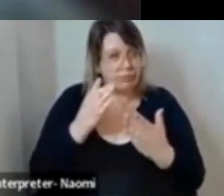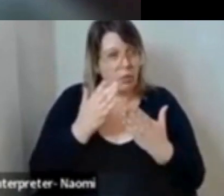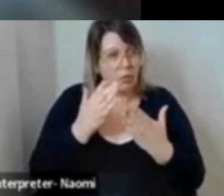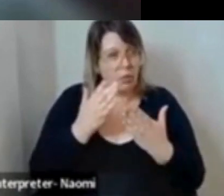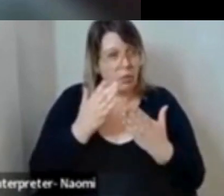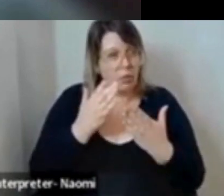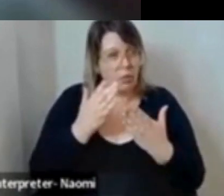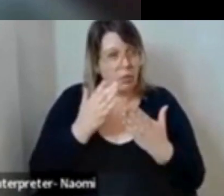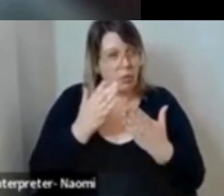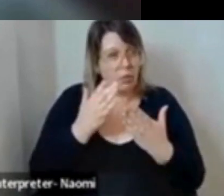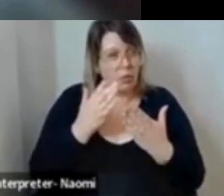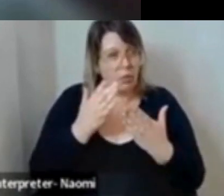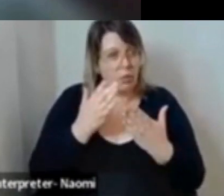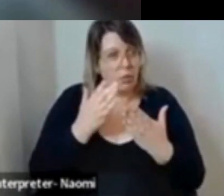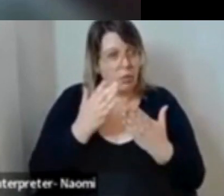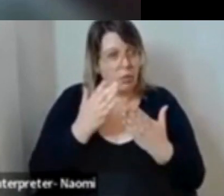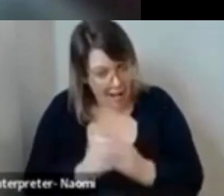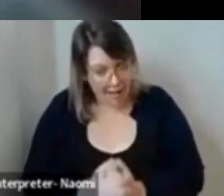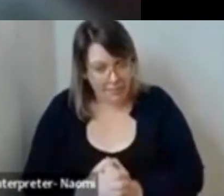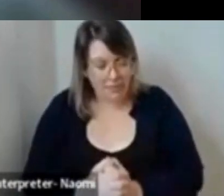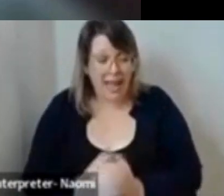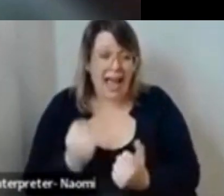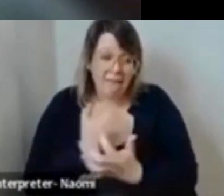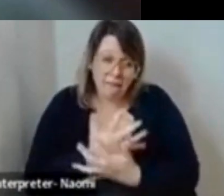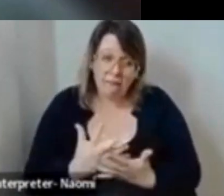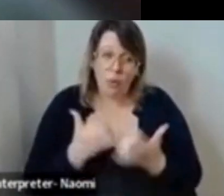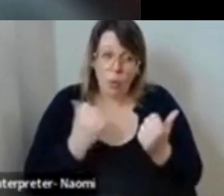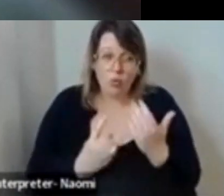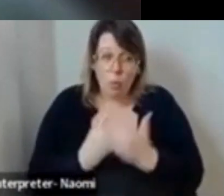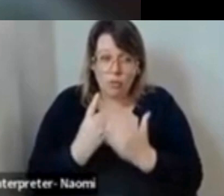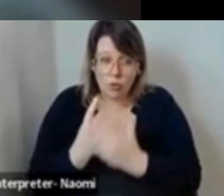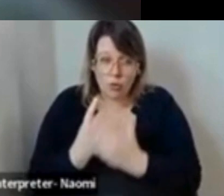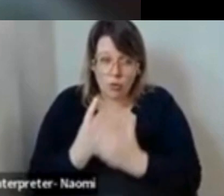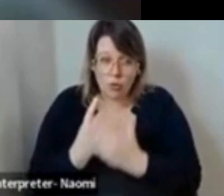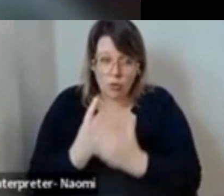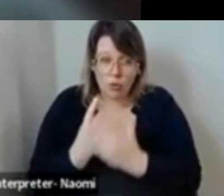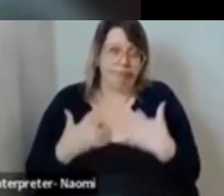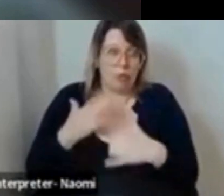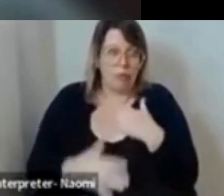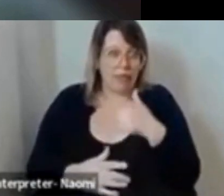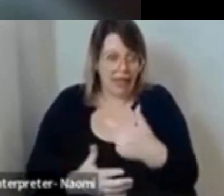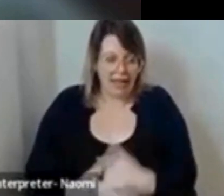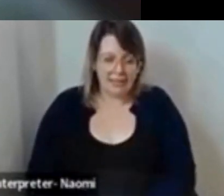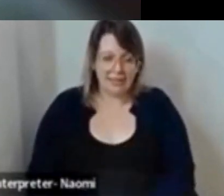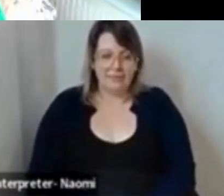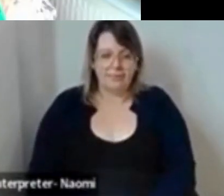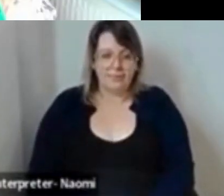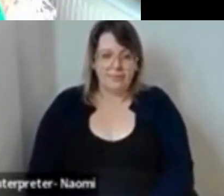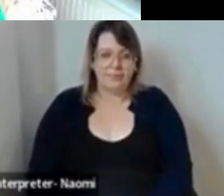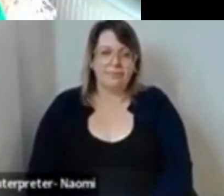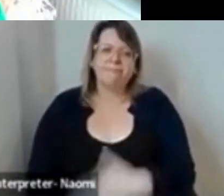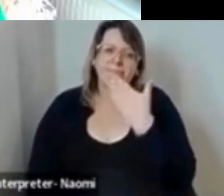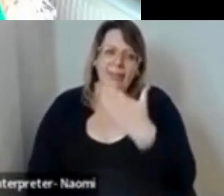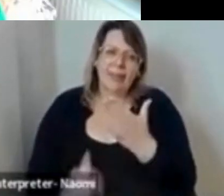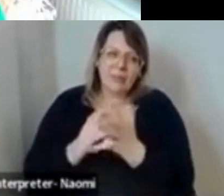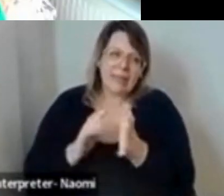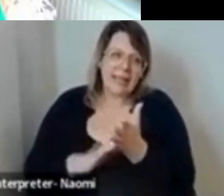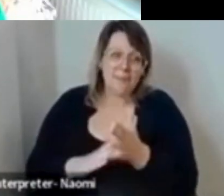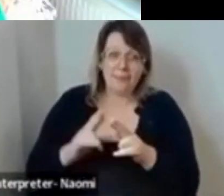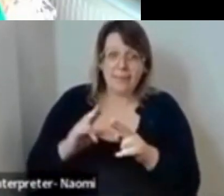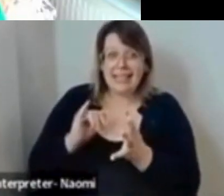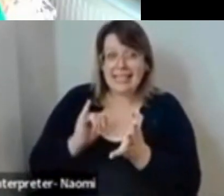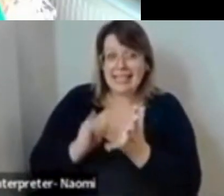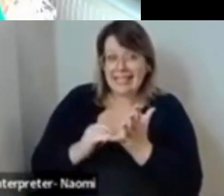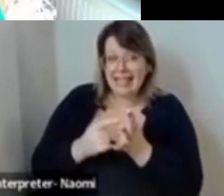well. So lots of opportunities there, and something that we're really excited to work with you all on. Thanks, Sam. Stefano, did you want to add anything